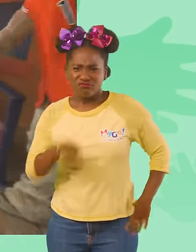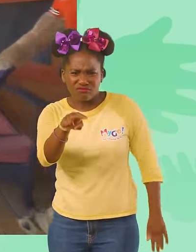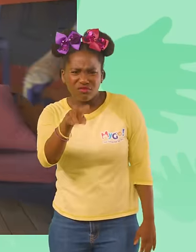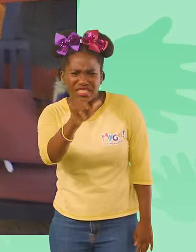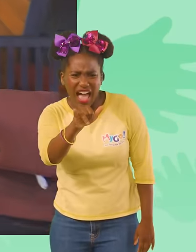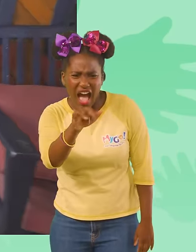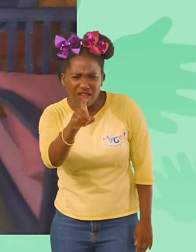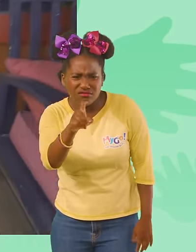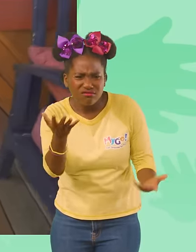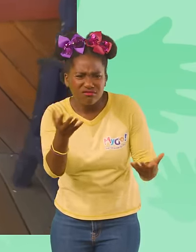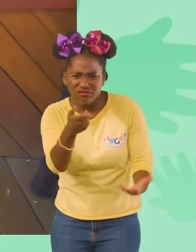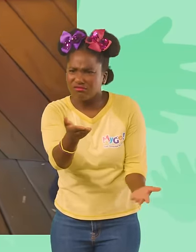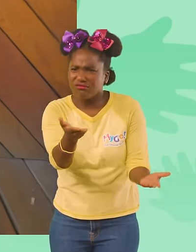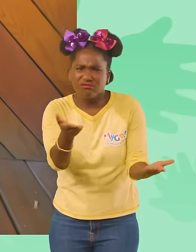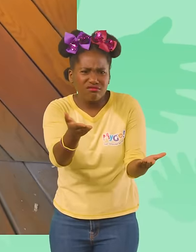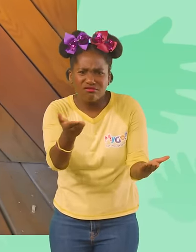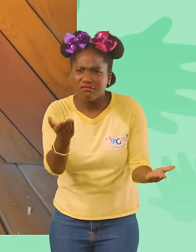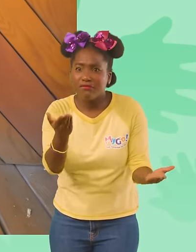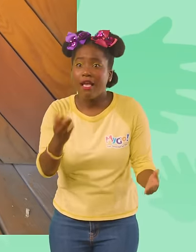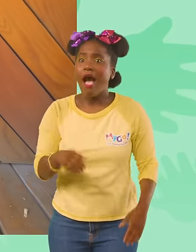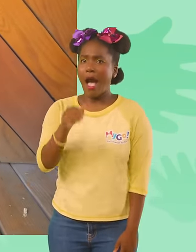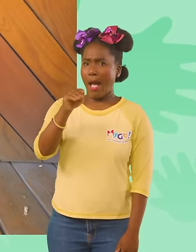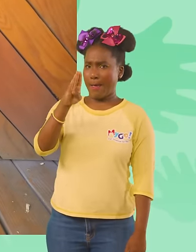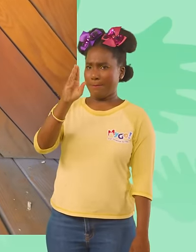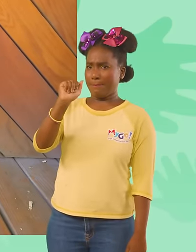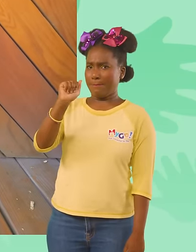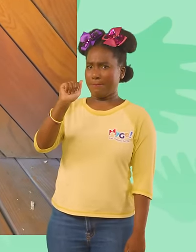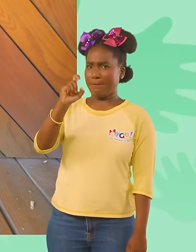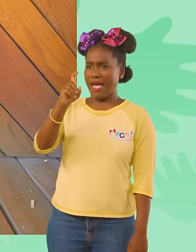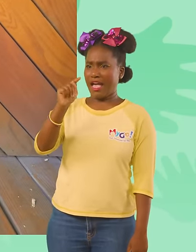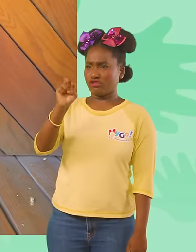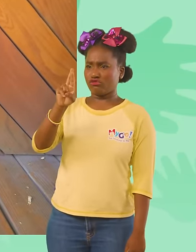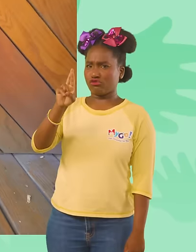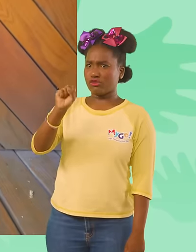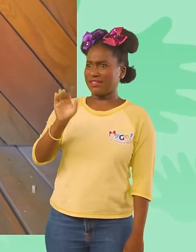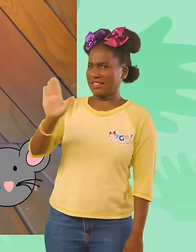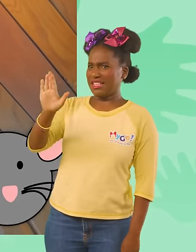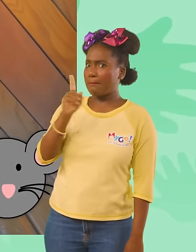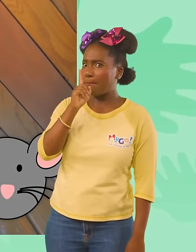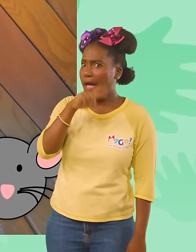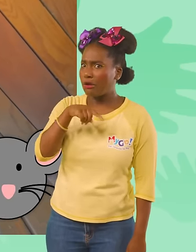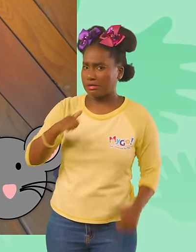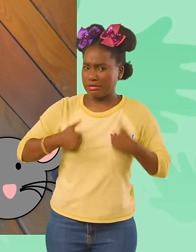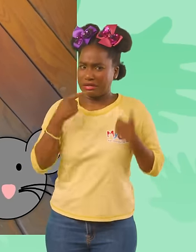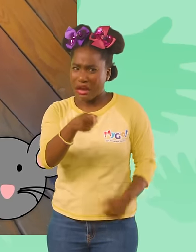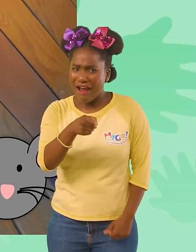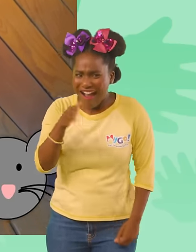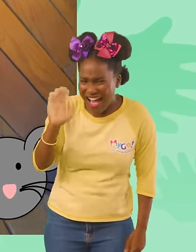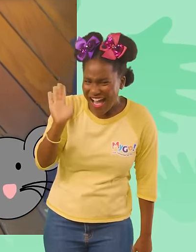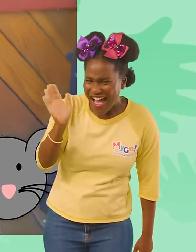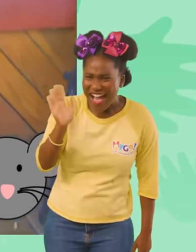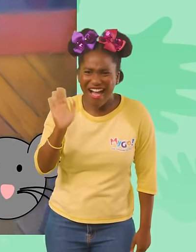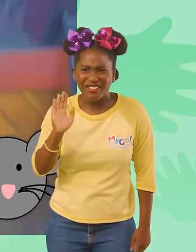this? Whoa! It's Baxter's mouse! Hello, where are you?